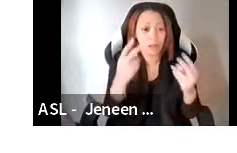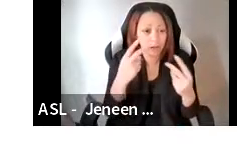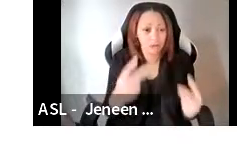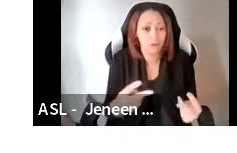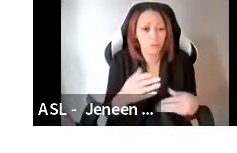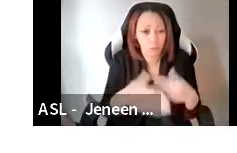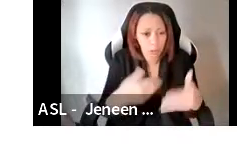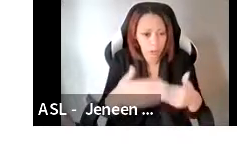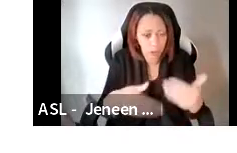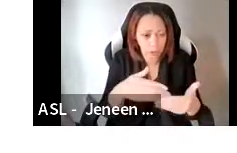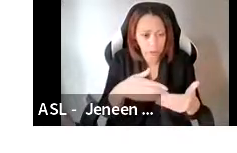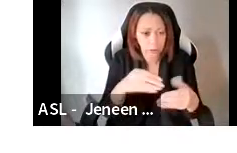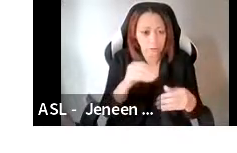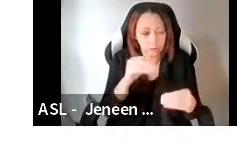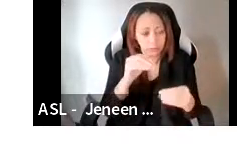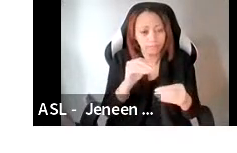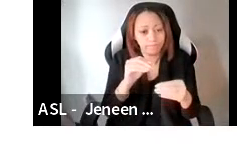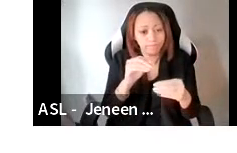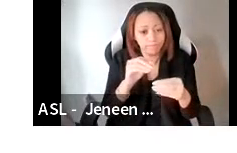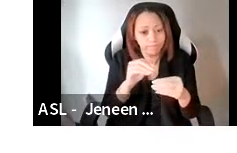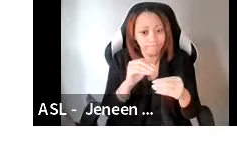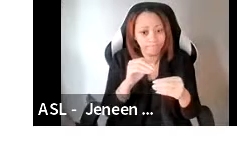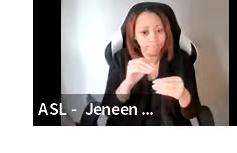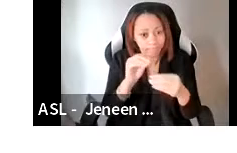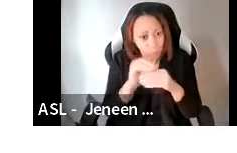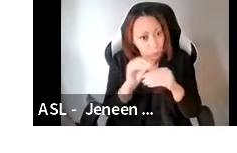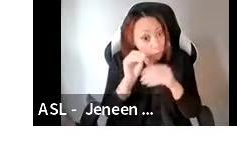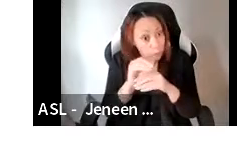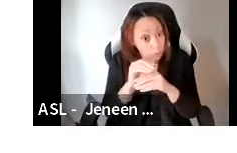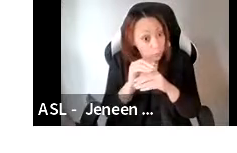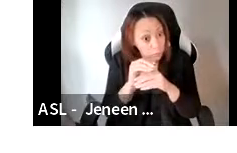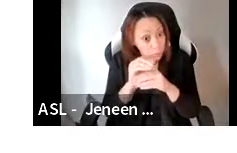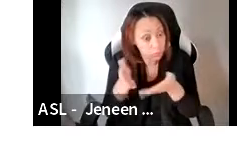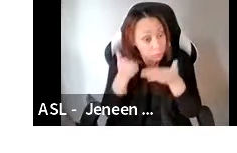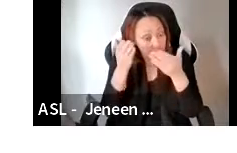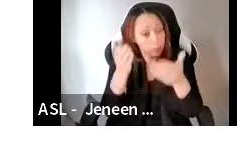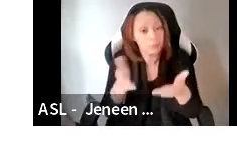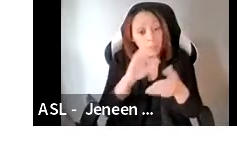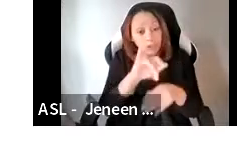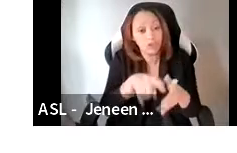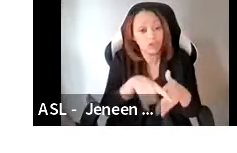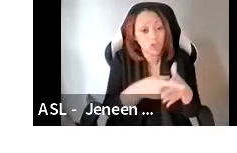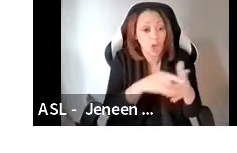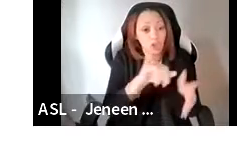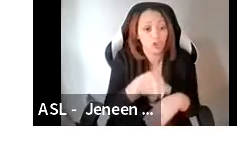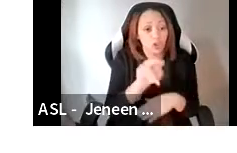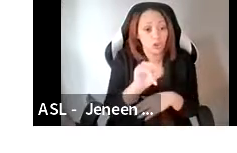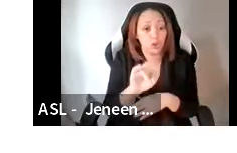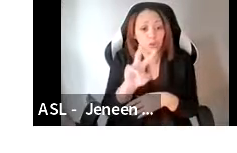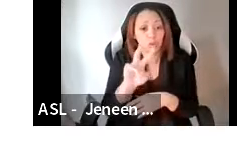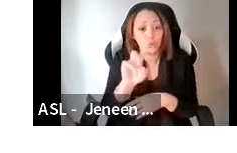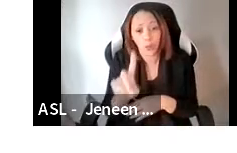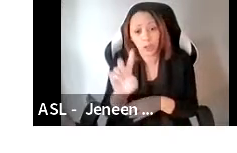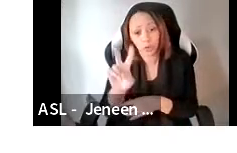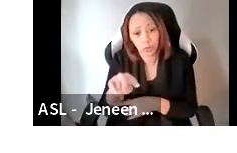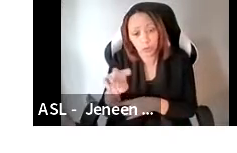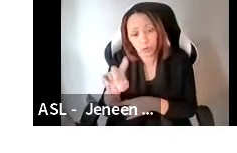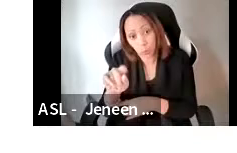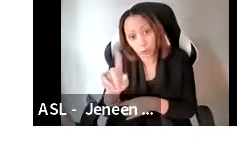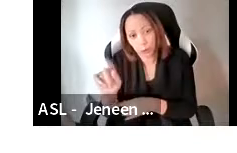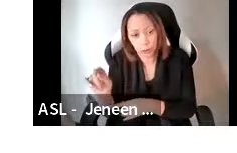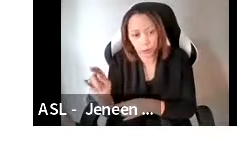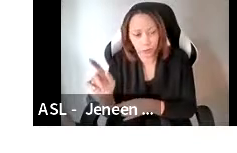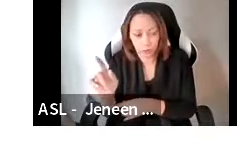to submit racial equity reports beginning in June of 2022. And these reports are going to provide context for the discussion of